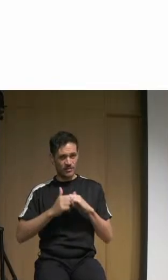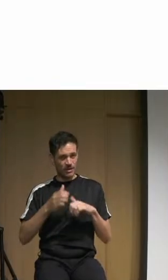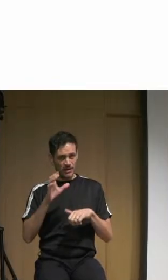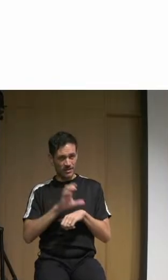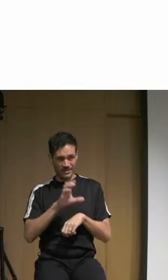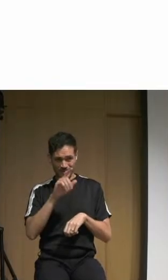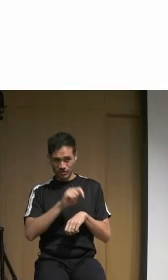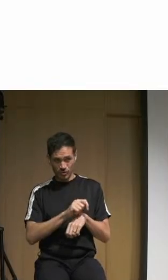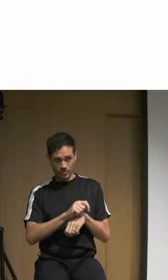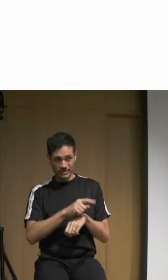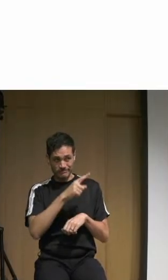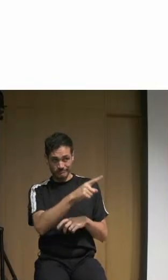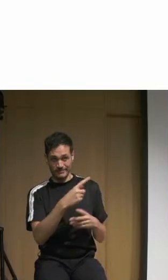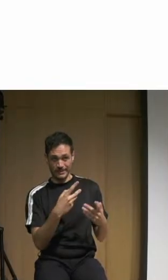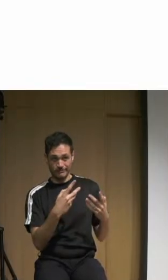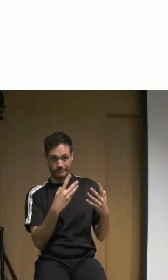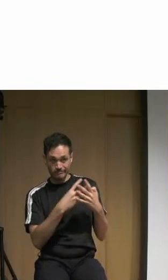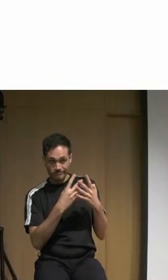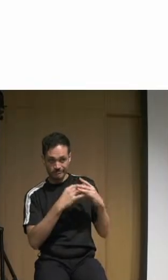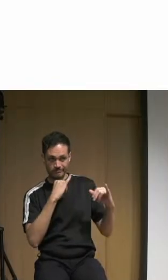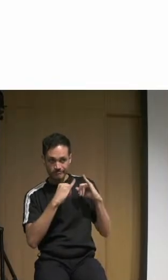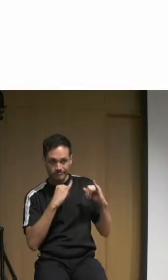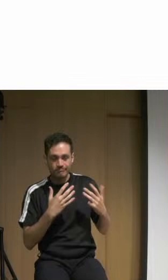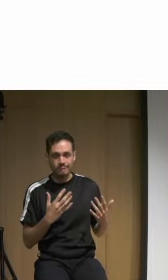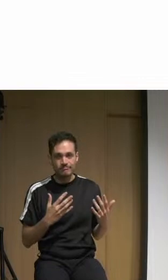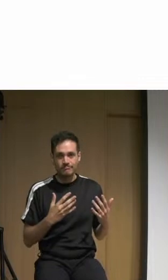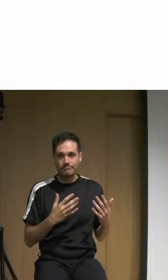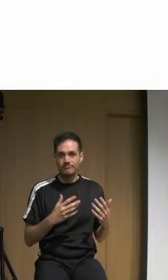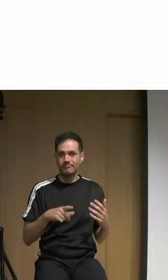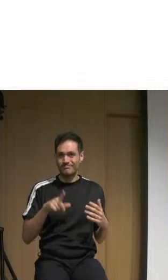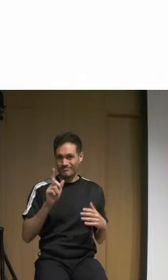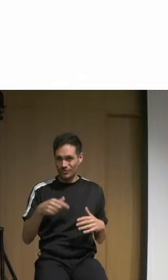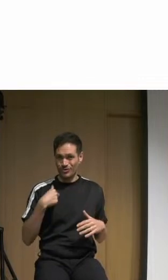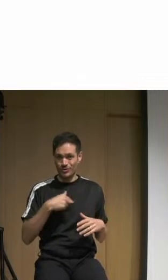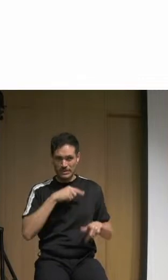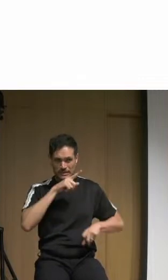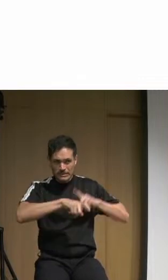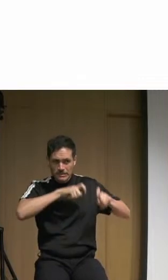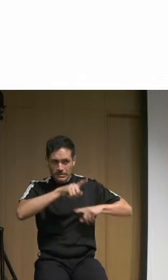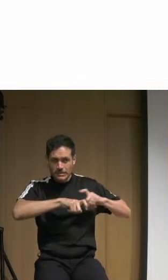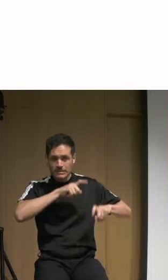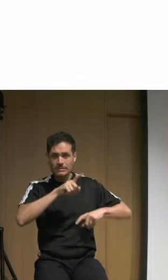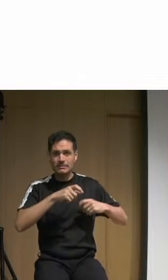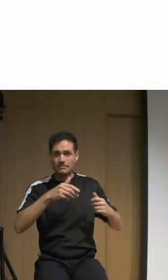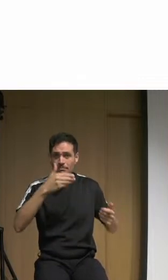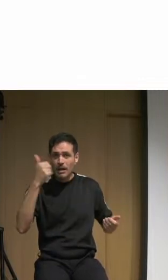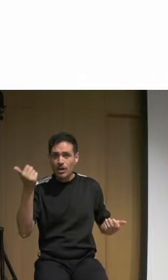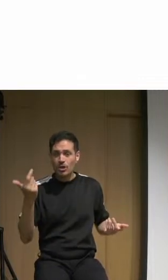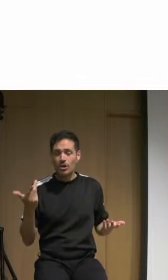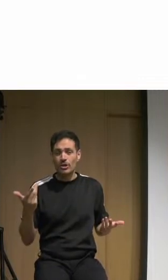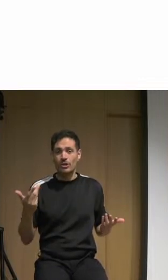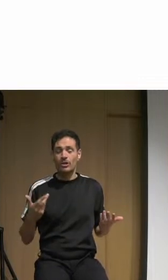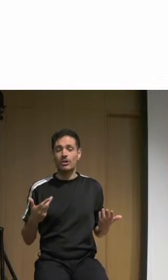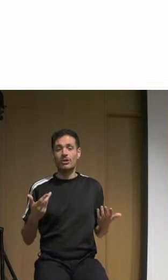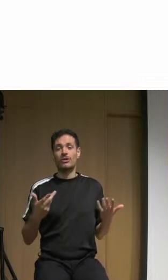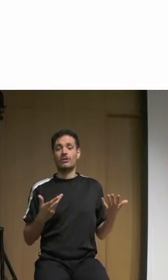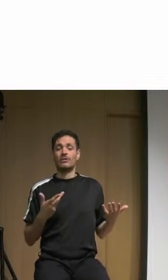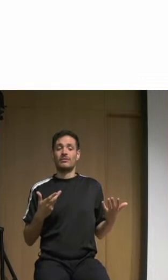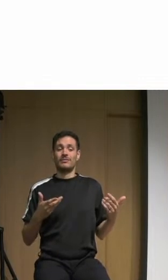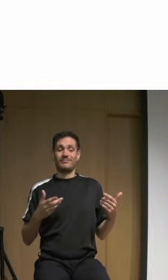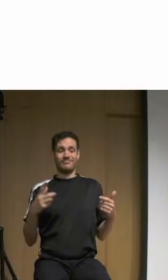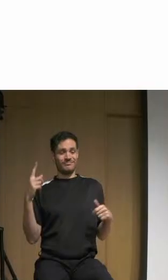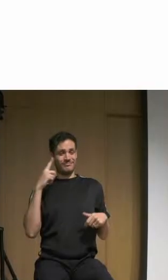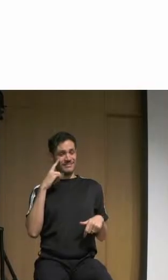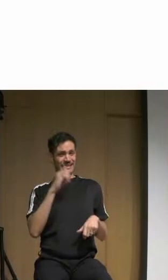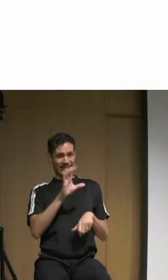vetted? Are we confident, and should we be interrogating as we're reviewing these documents? Should we be also interrogating the question as to whether or not this is a consultant